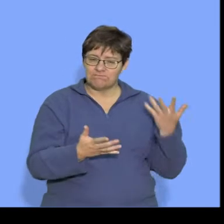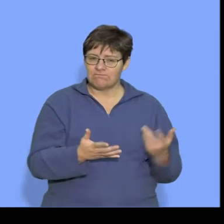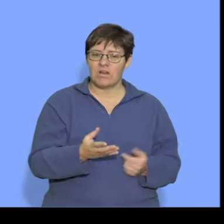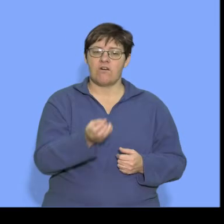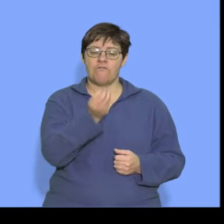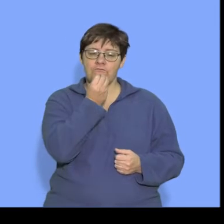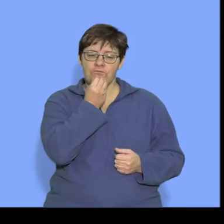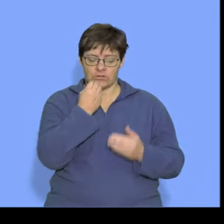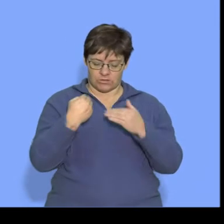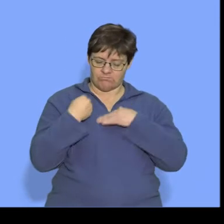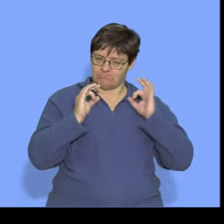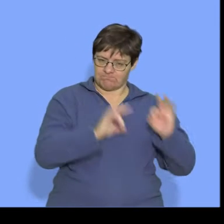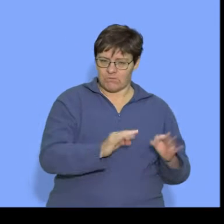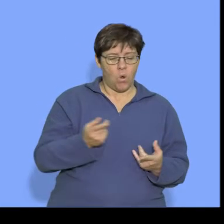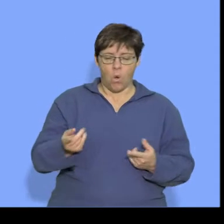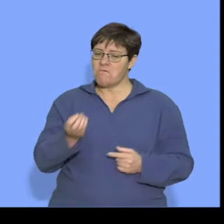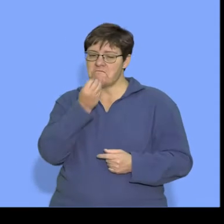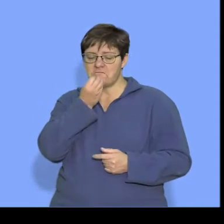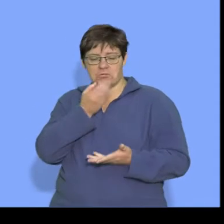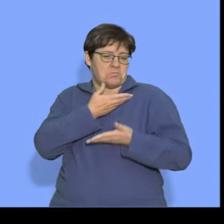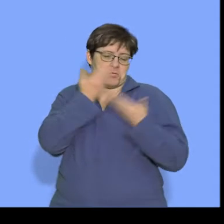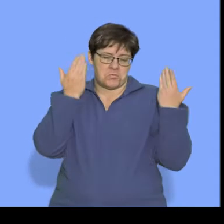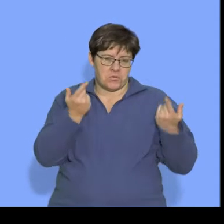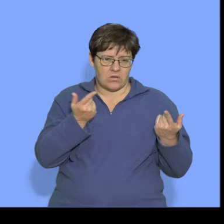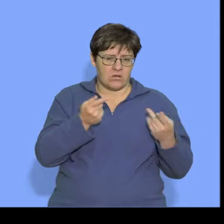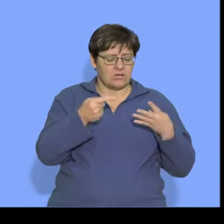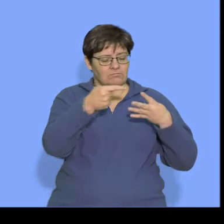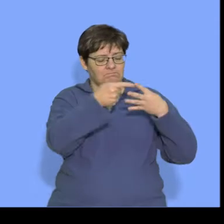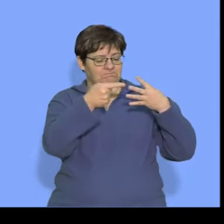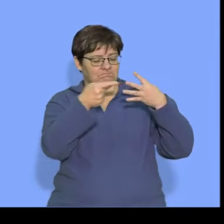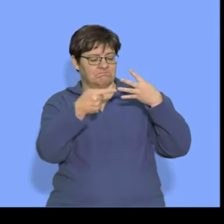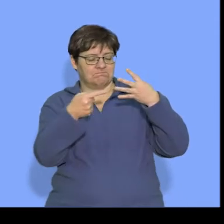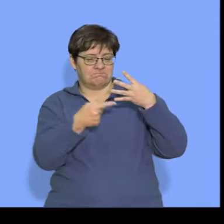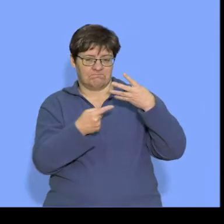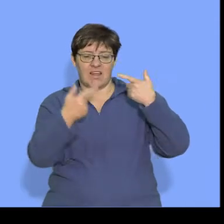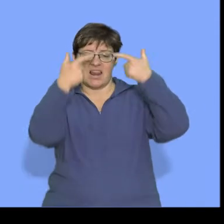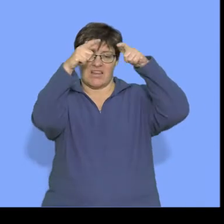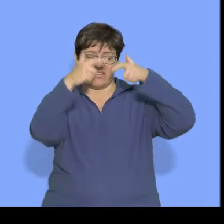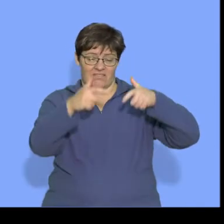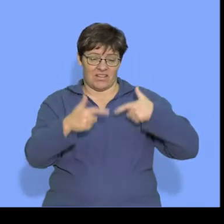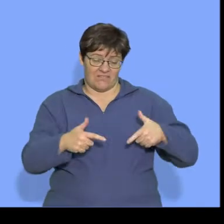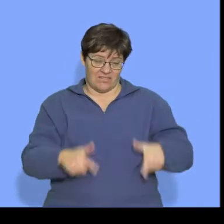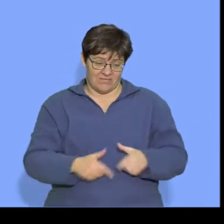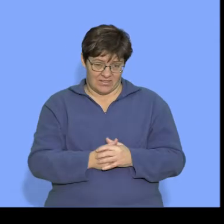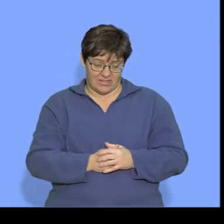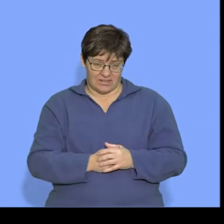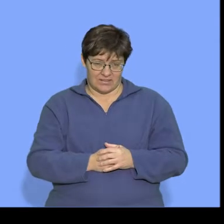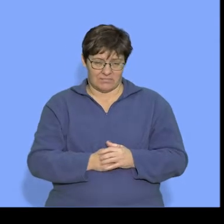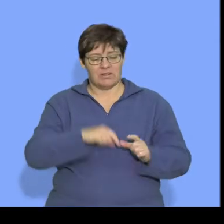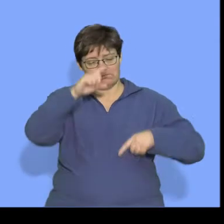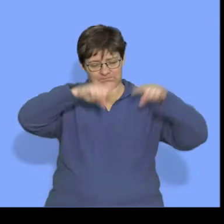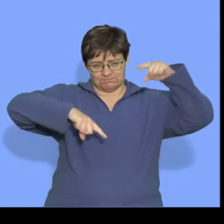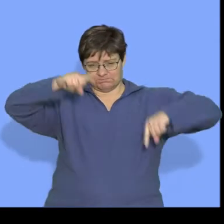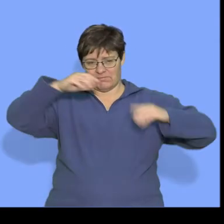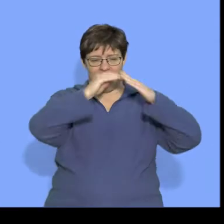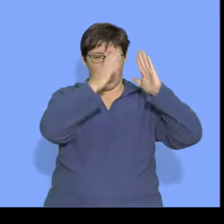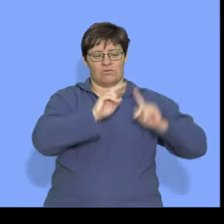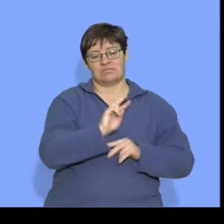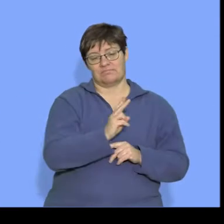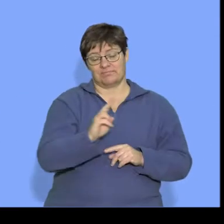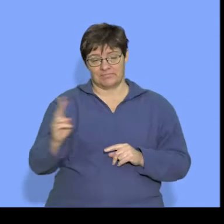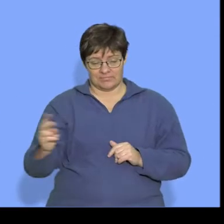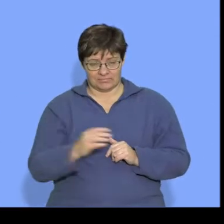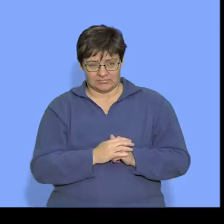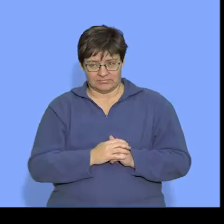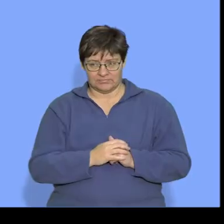secure or insecure, there are 4 levels of food security that describes the range of households in terms